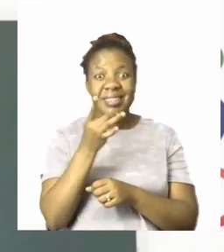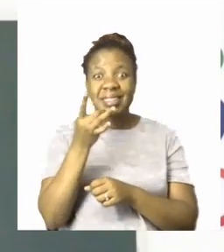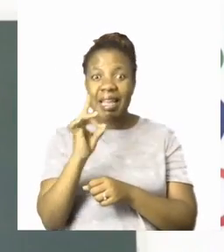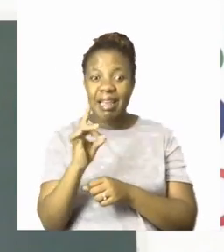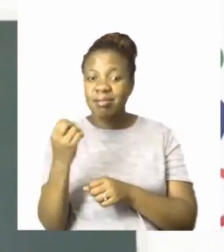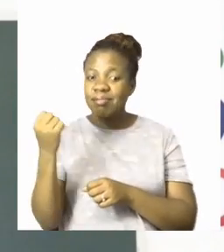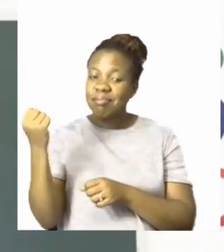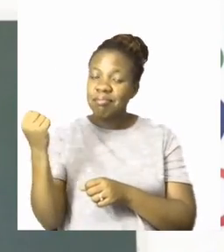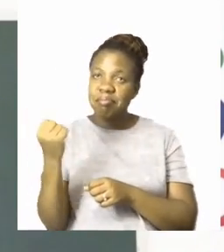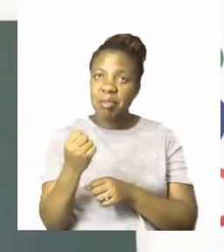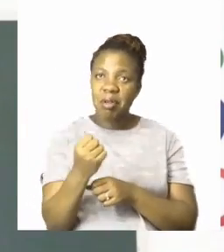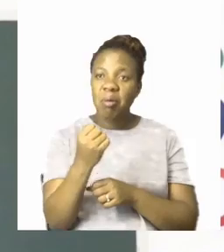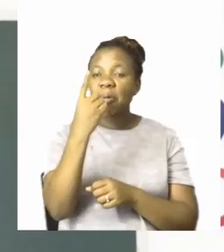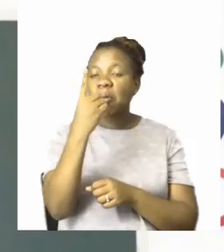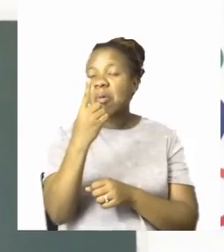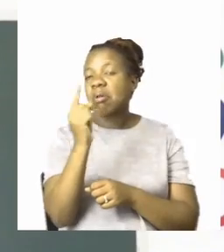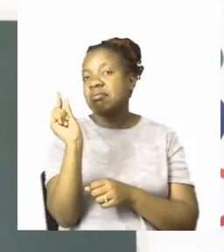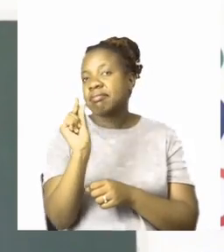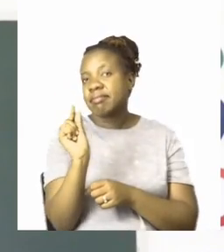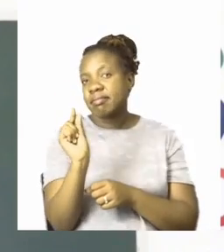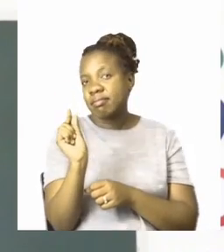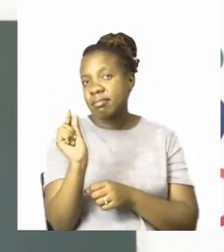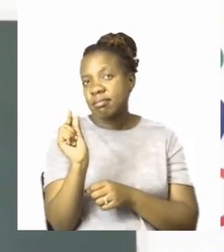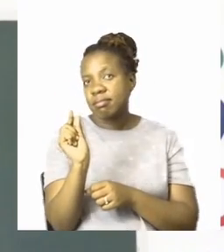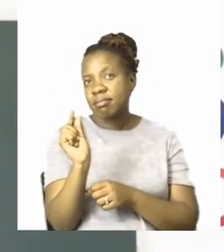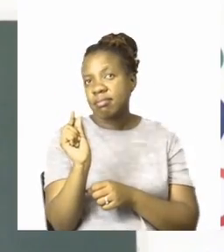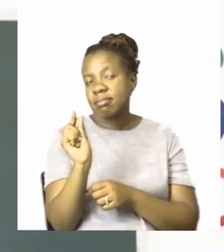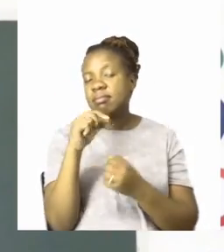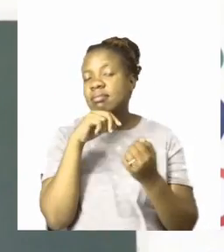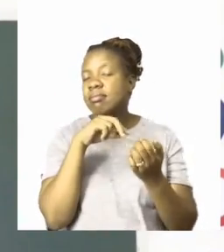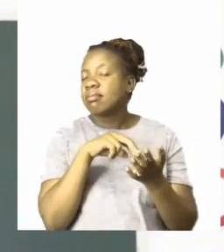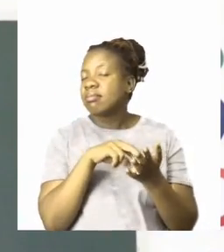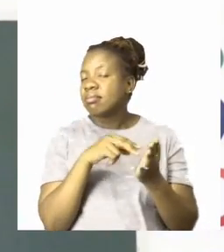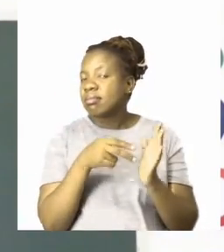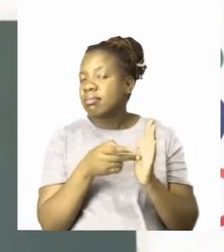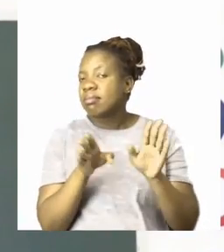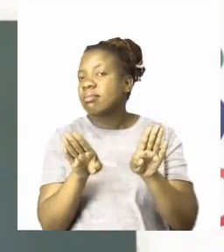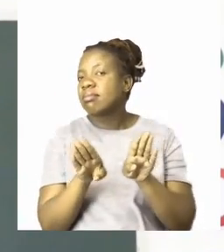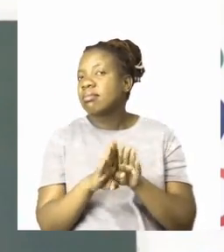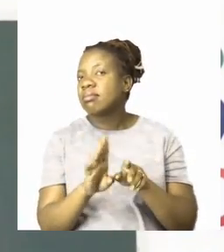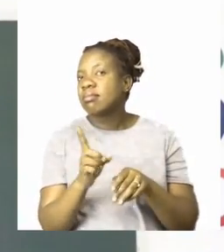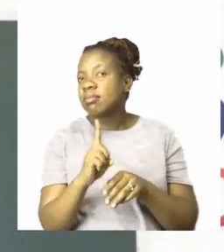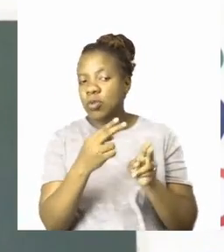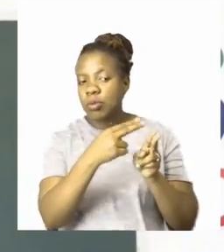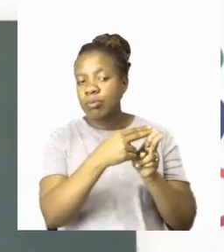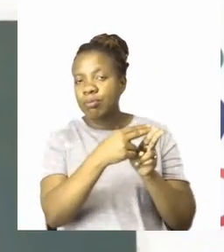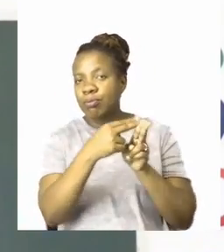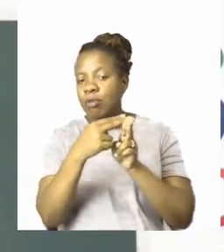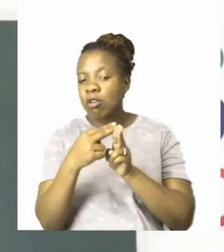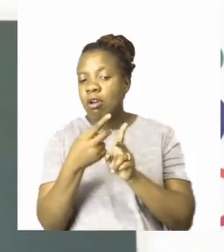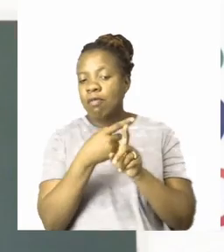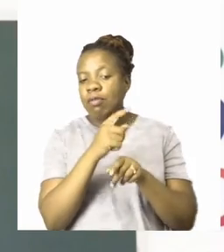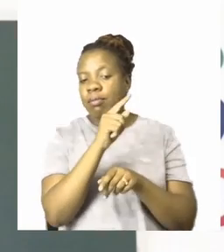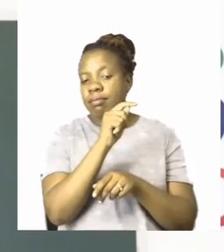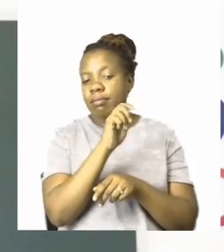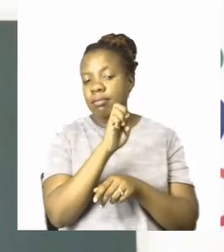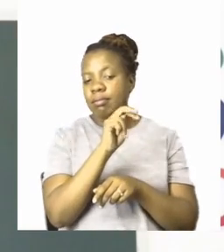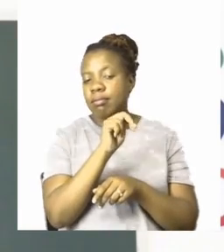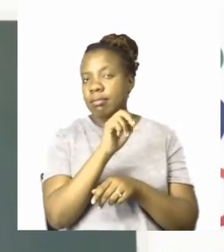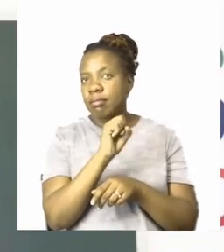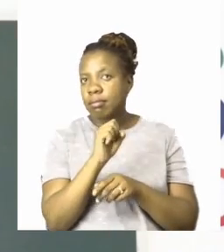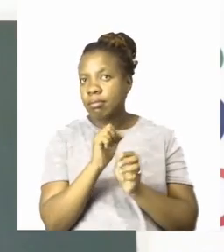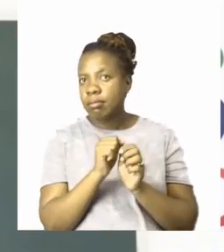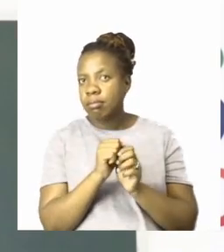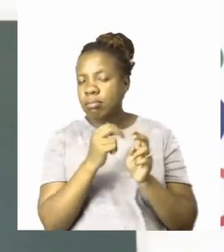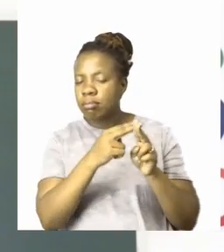bigger than 1. And that means, boys and girls, we have to borrow. So we go to the 3 and we